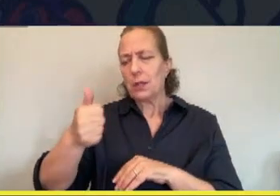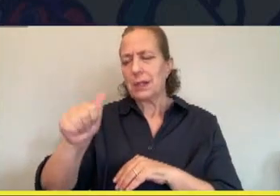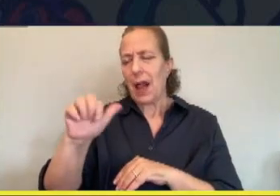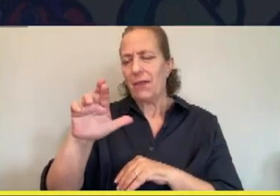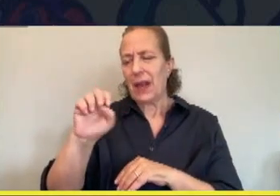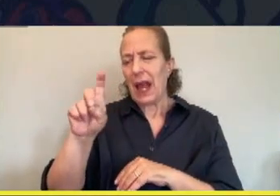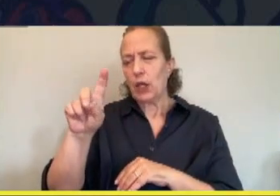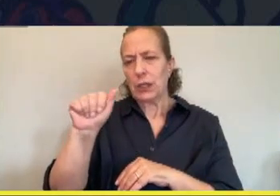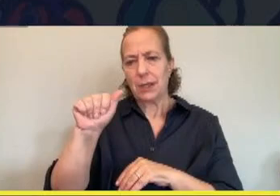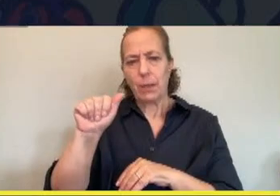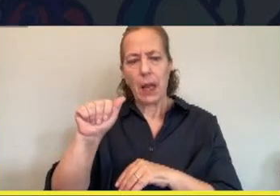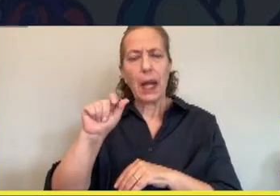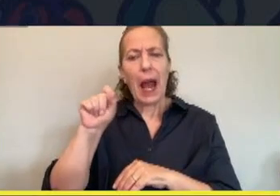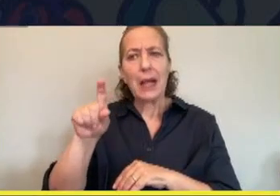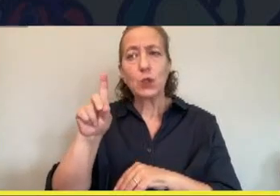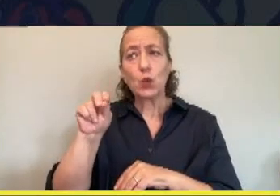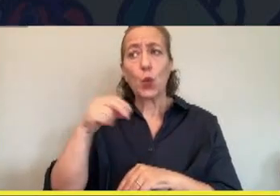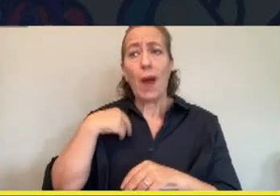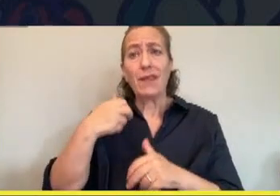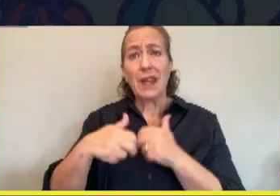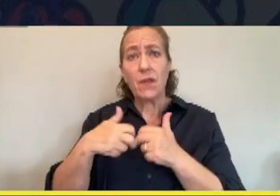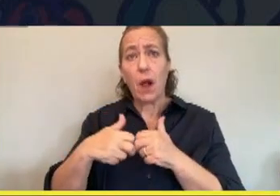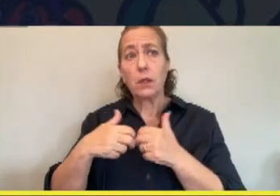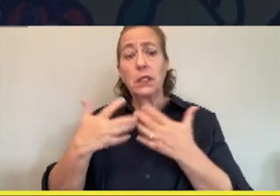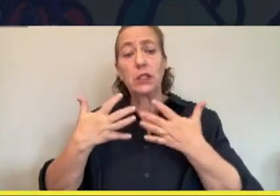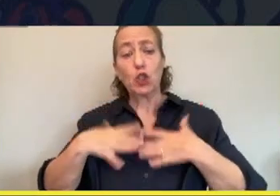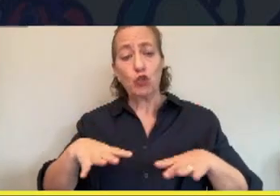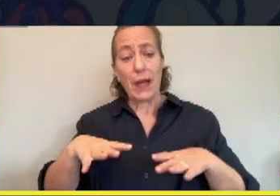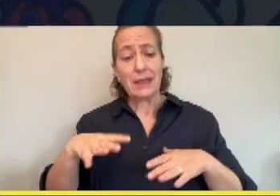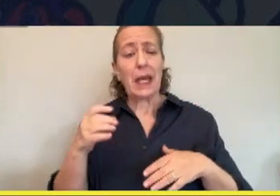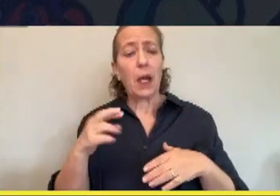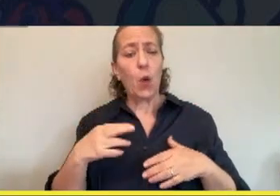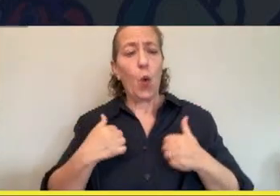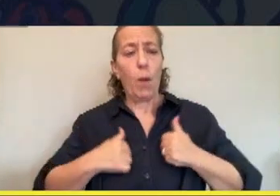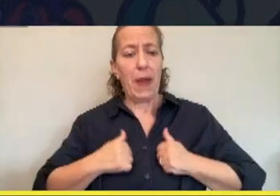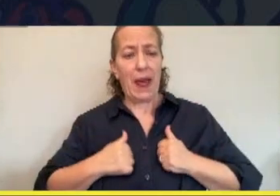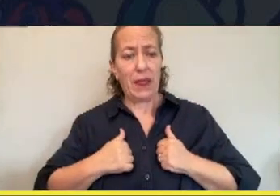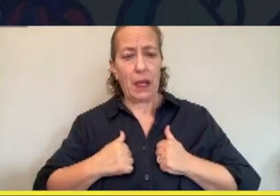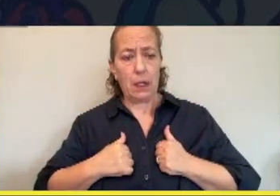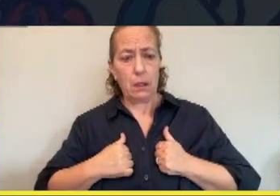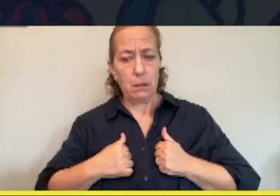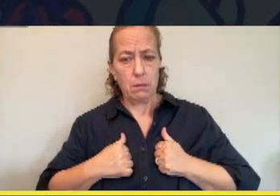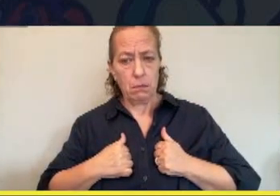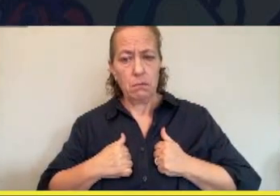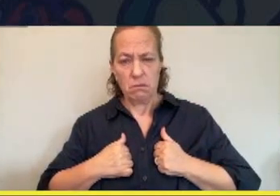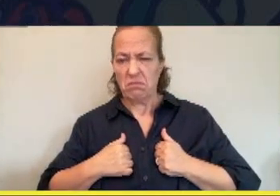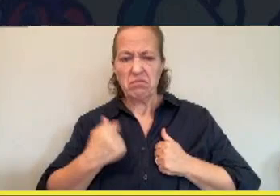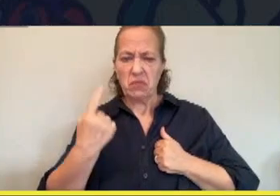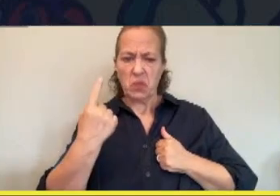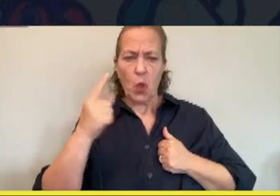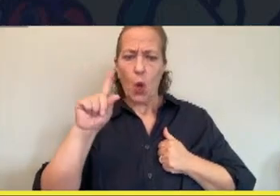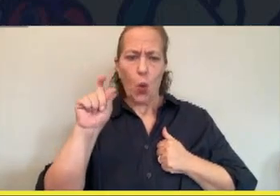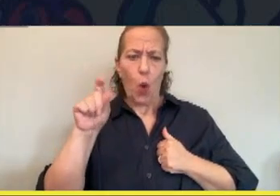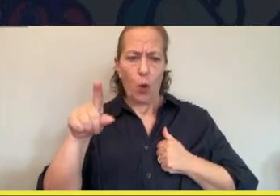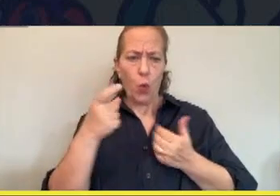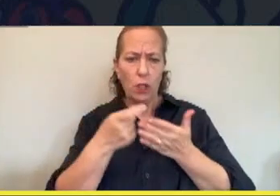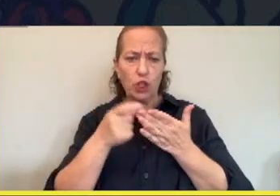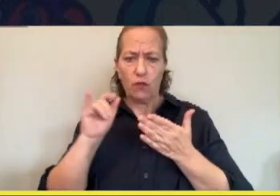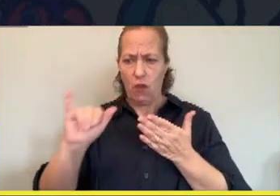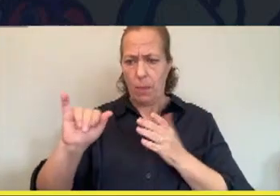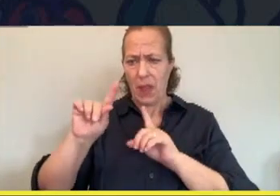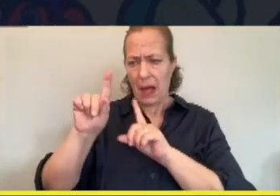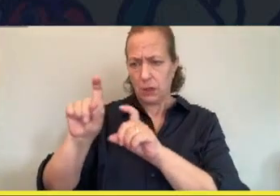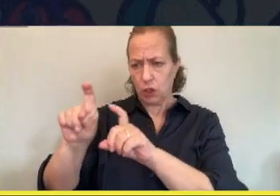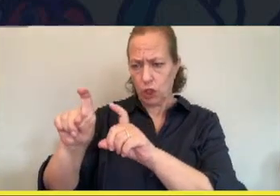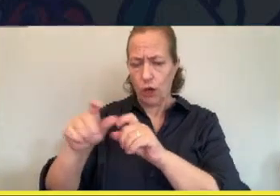difficulty dressing or bathing? That is the only question we used from that survey, because again, we